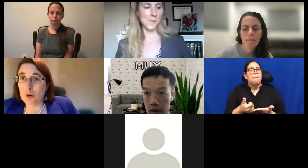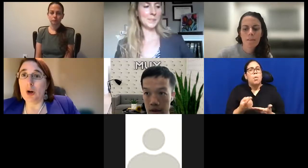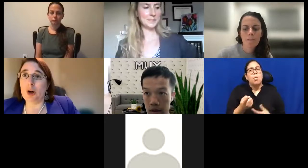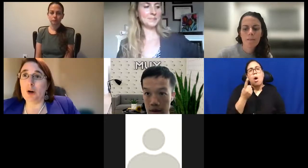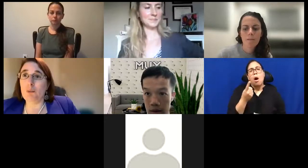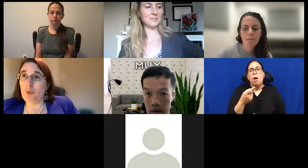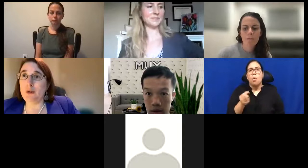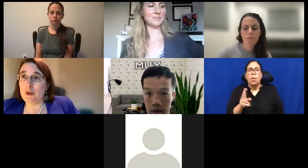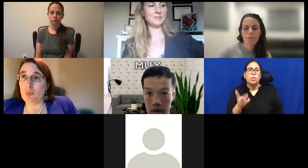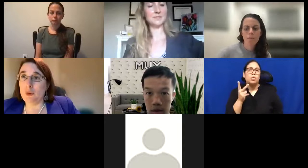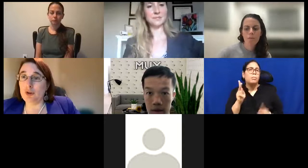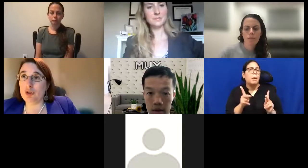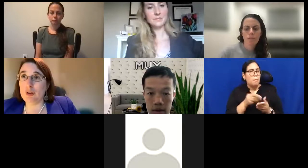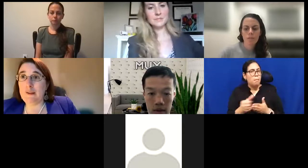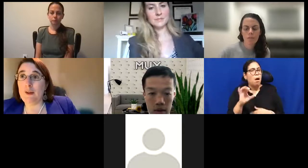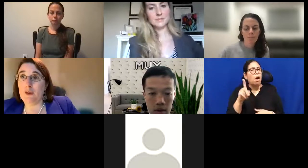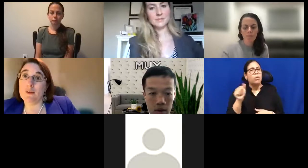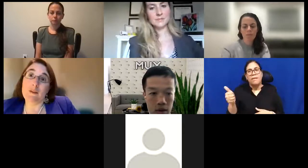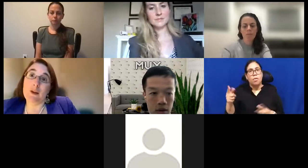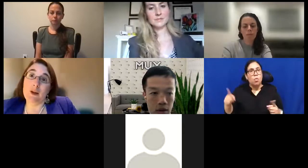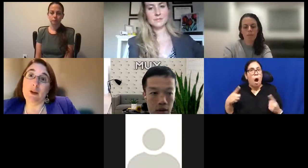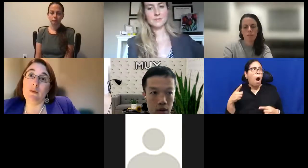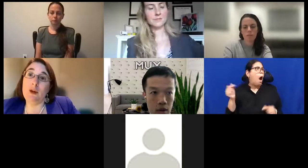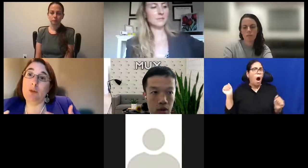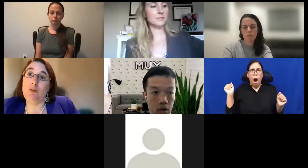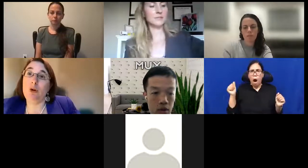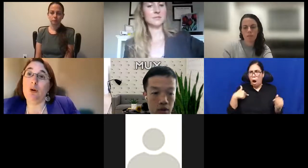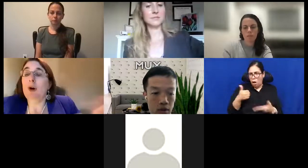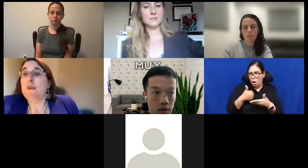condo who were in a wheelchair, and they thought that they